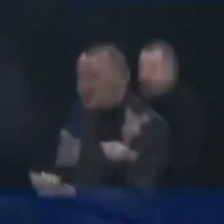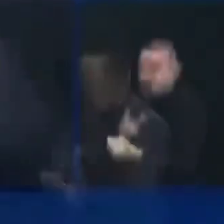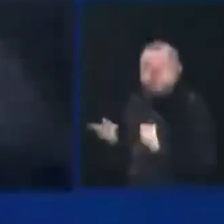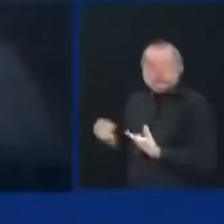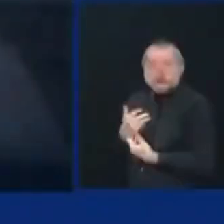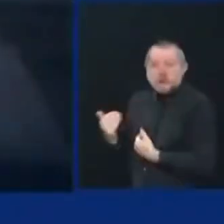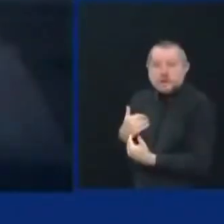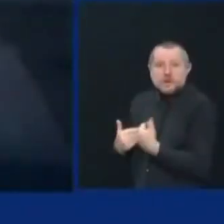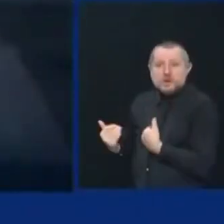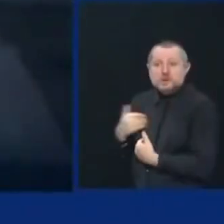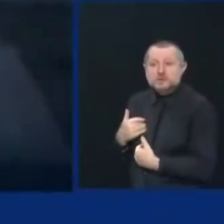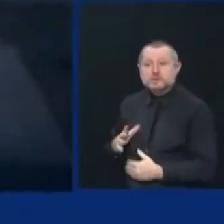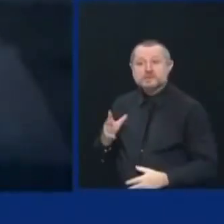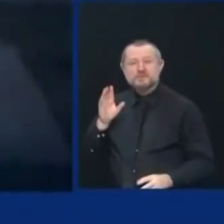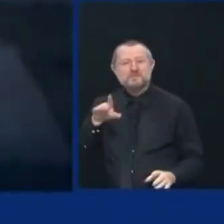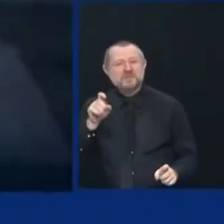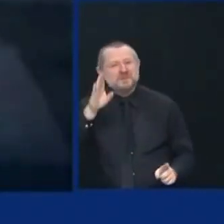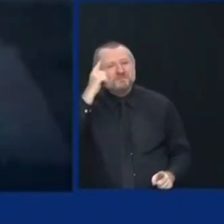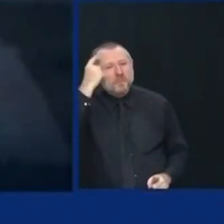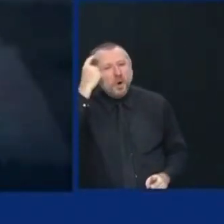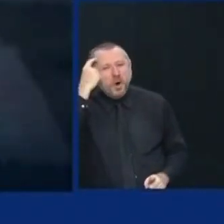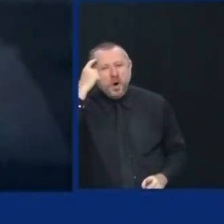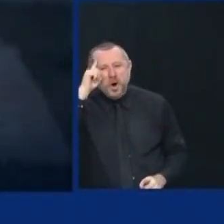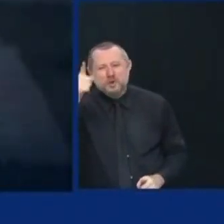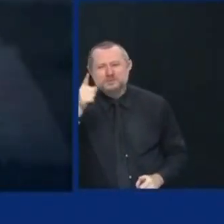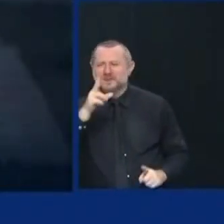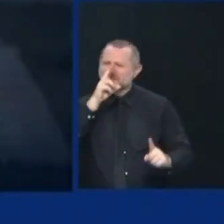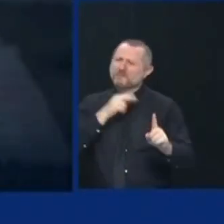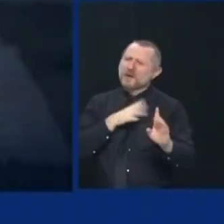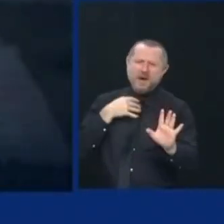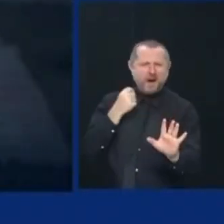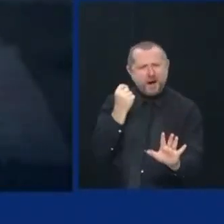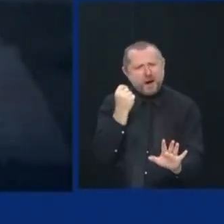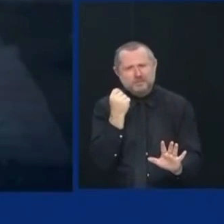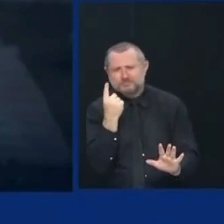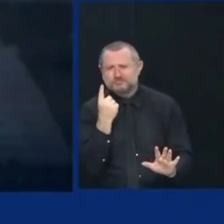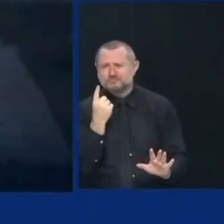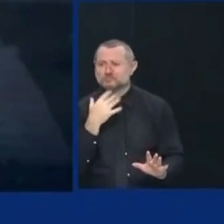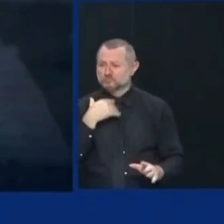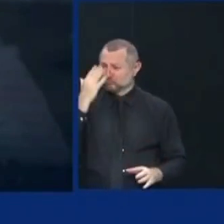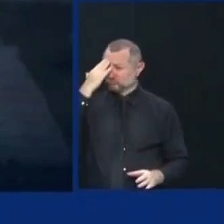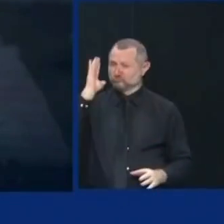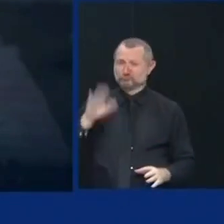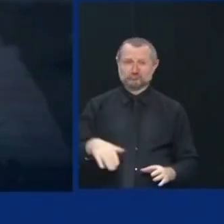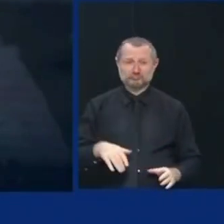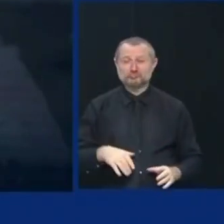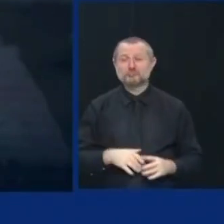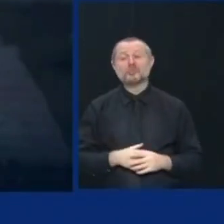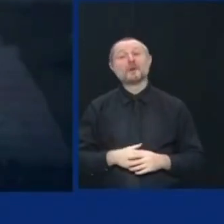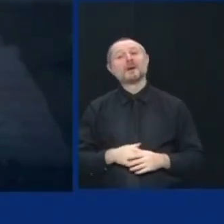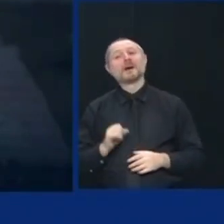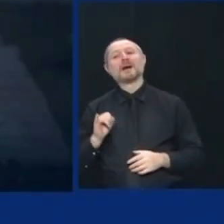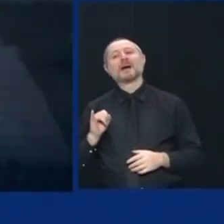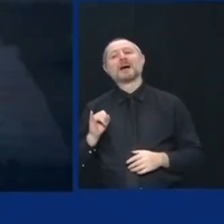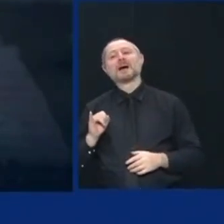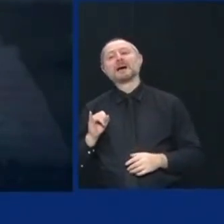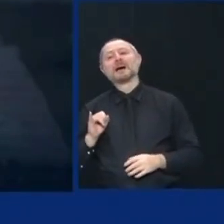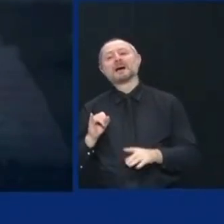Be smart. I get it. I understand it. It's wrong. It's